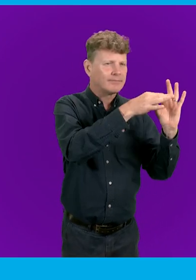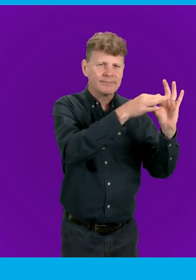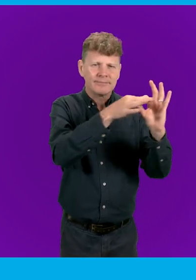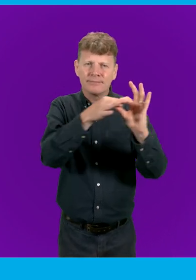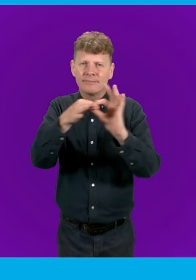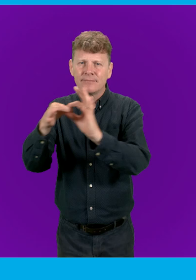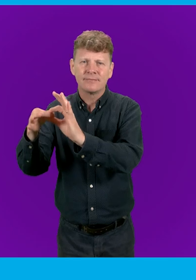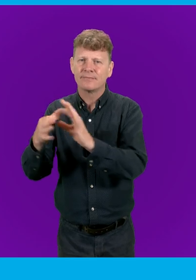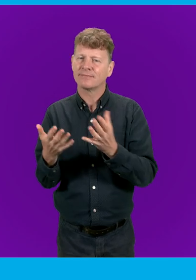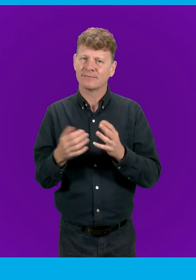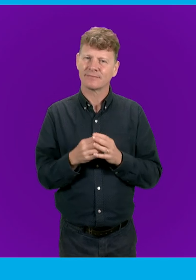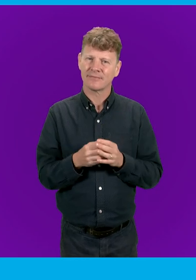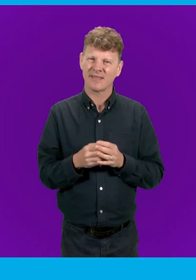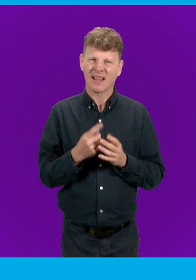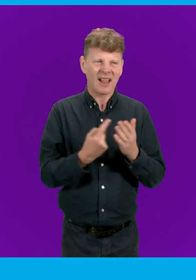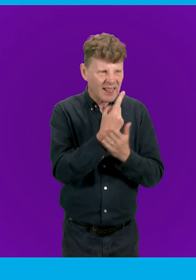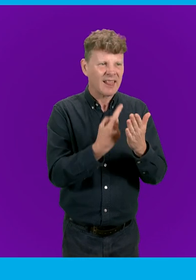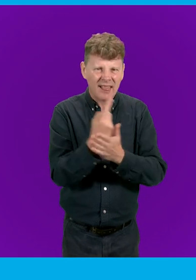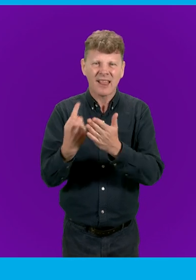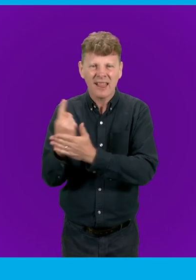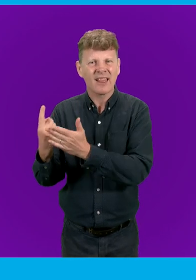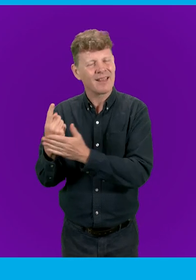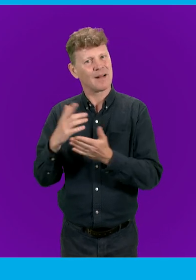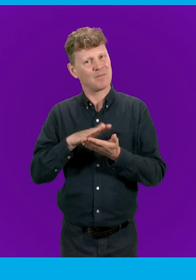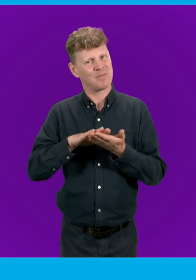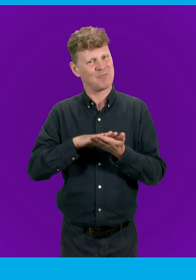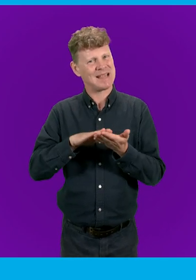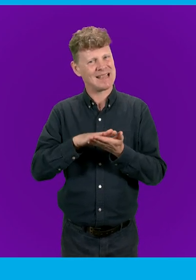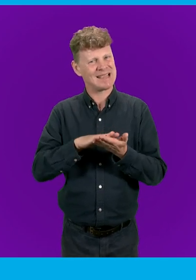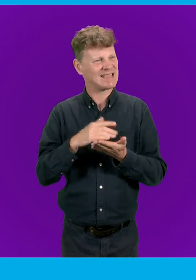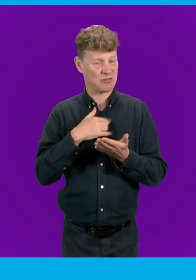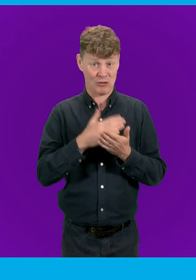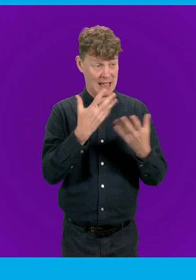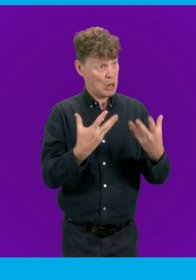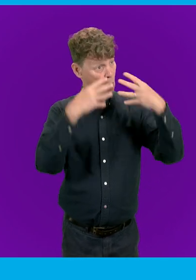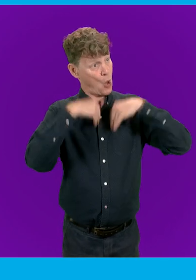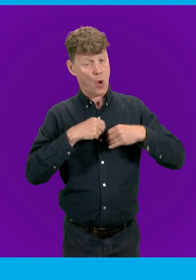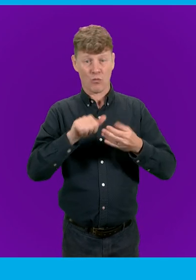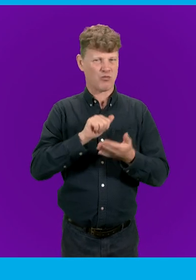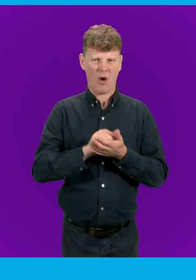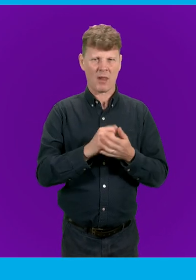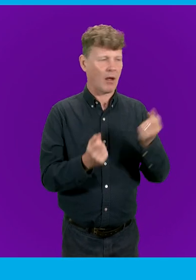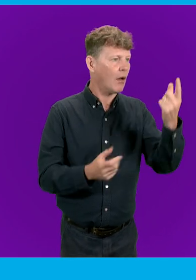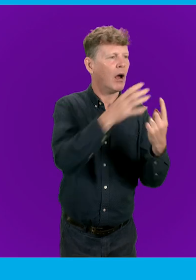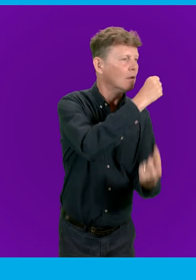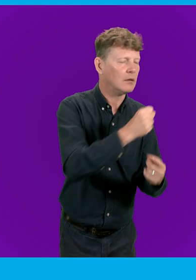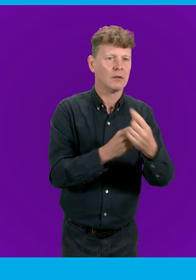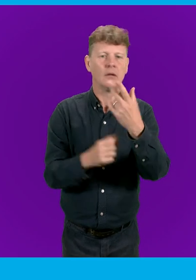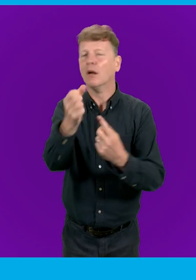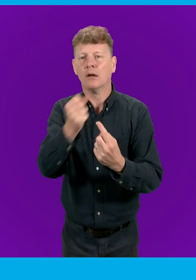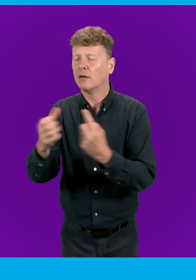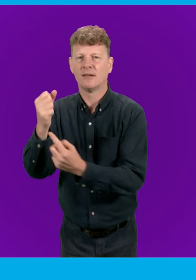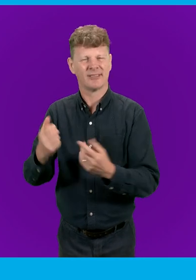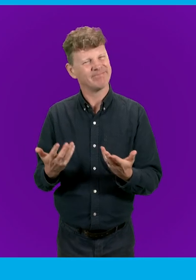of, because it was so bitty, you kind of felt that you weren't really learning it properly because it was just that thing you just covered once and then moved